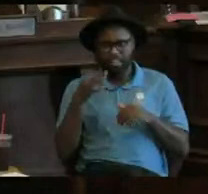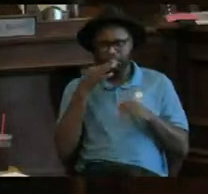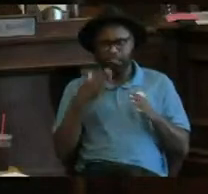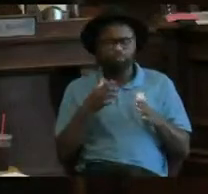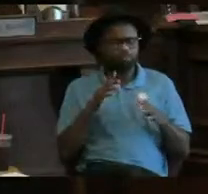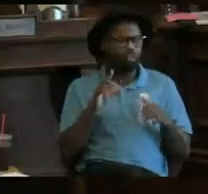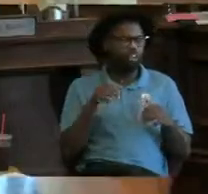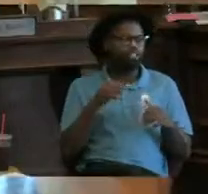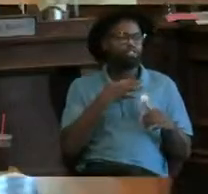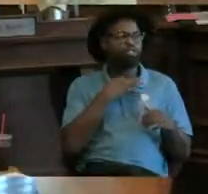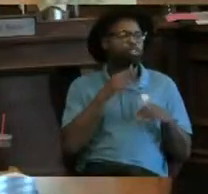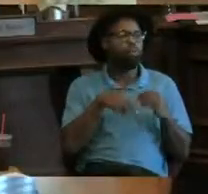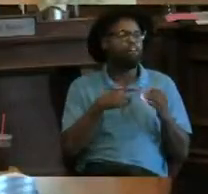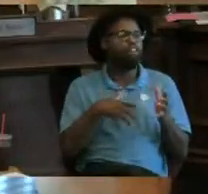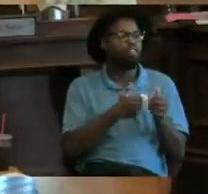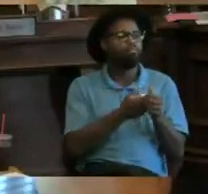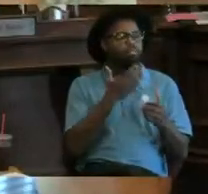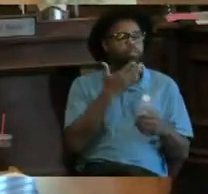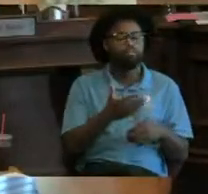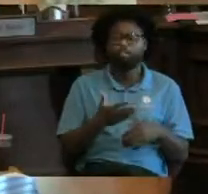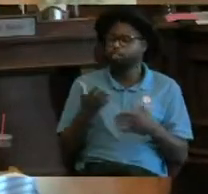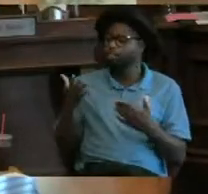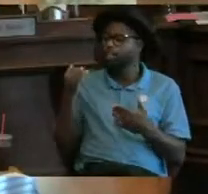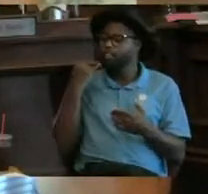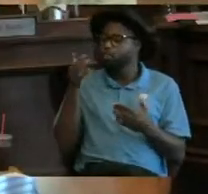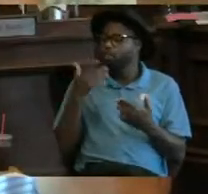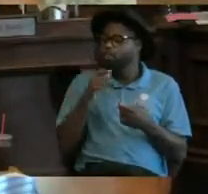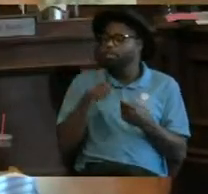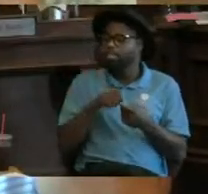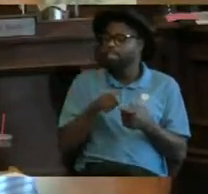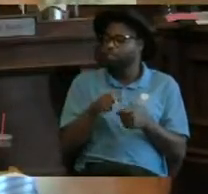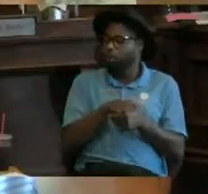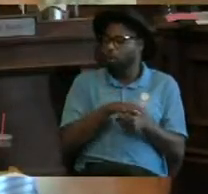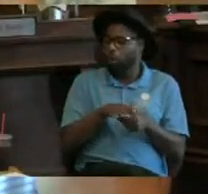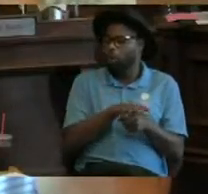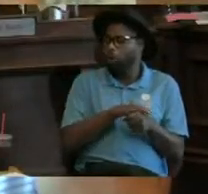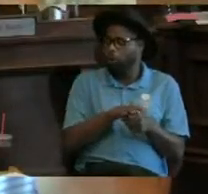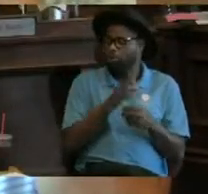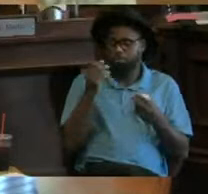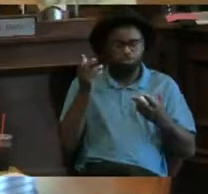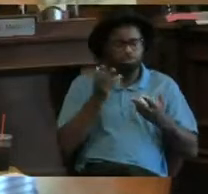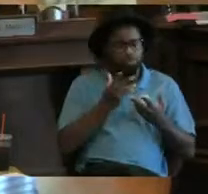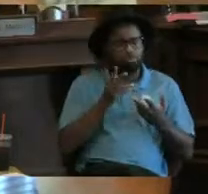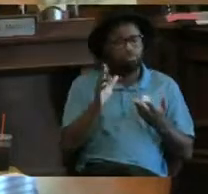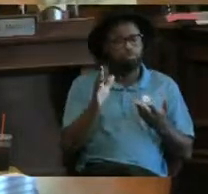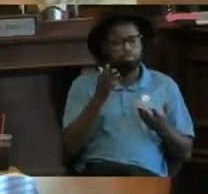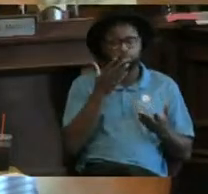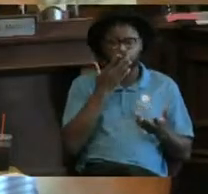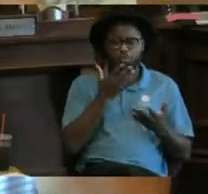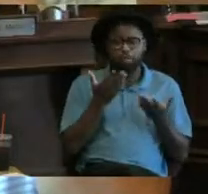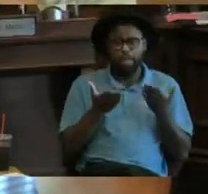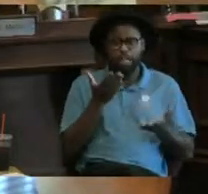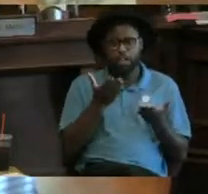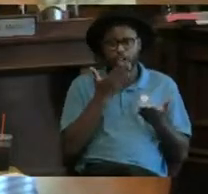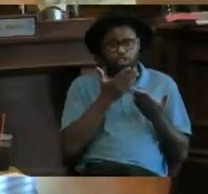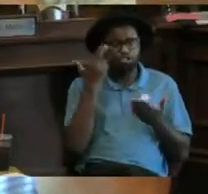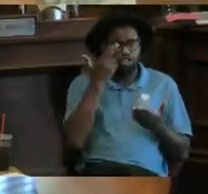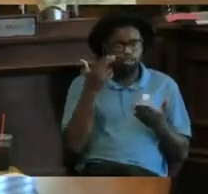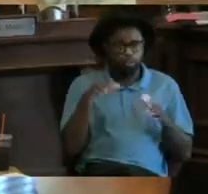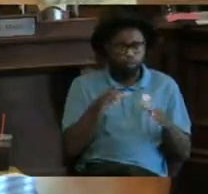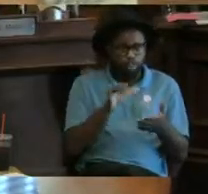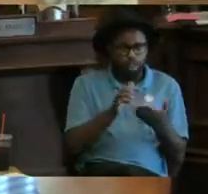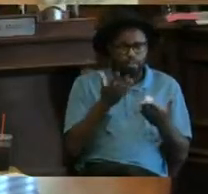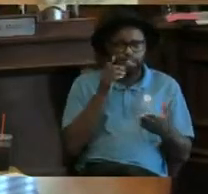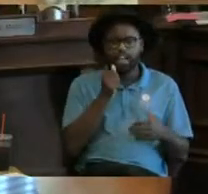No, that's okay. And if you have specific locations, you know, please let us know. We can take a look. There may be a very good reason for why we're doing that, and maybe something that's not visible because it's under the